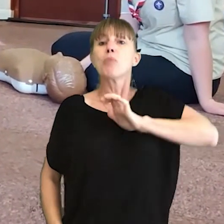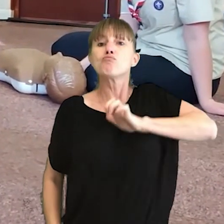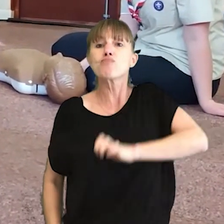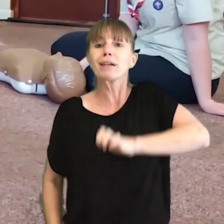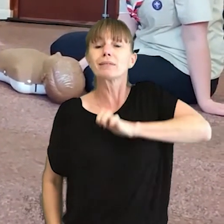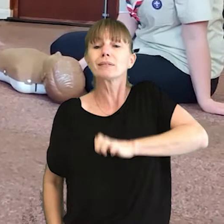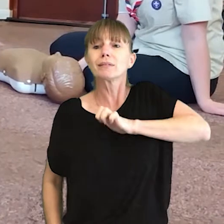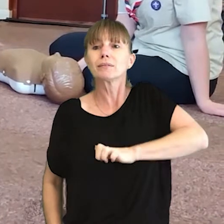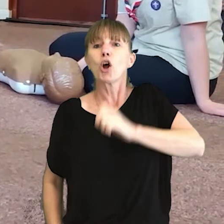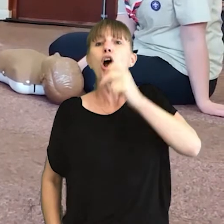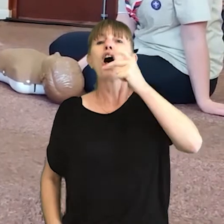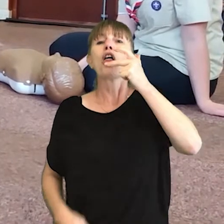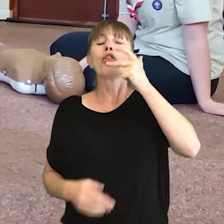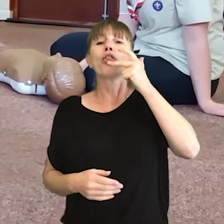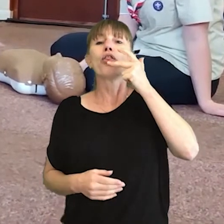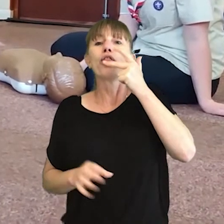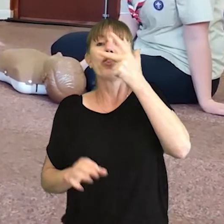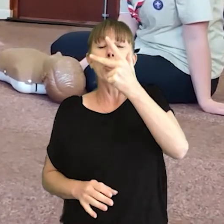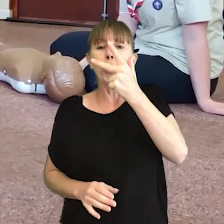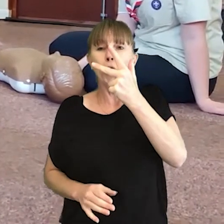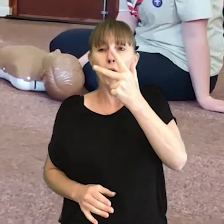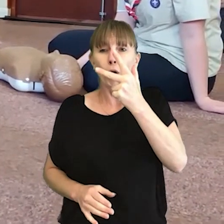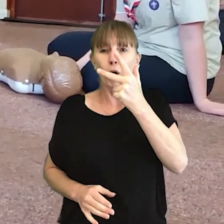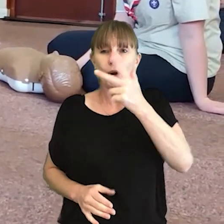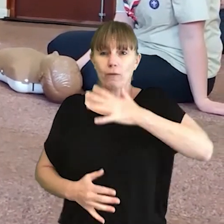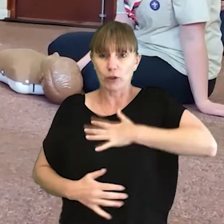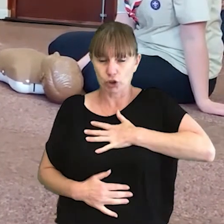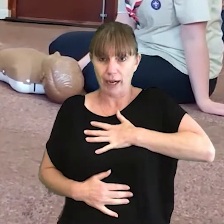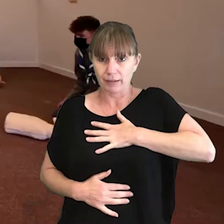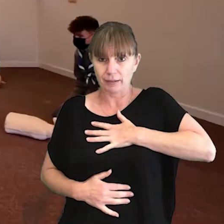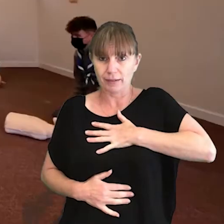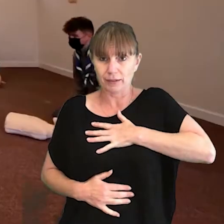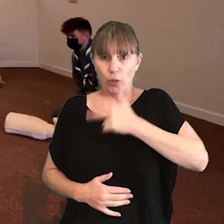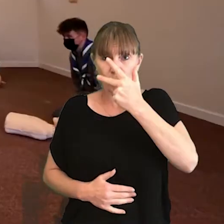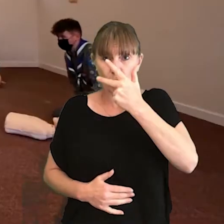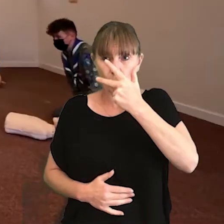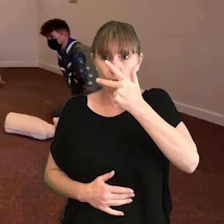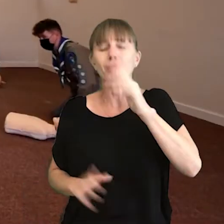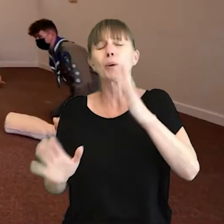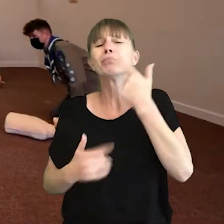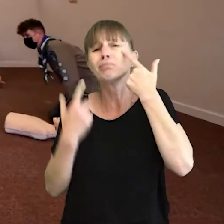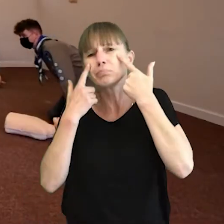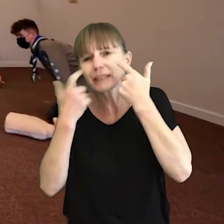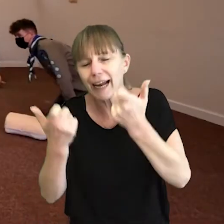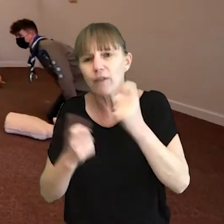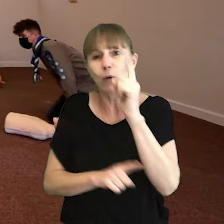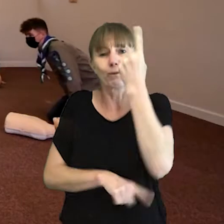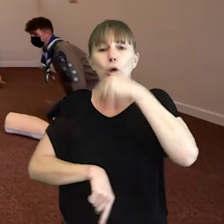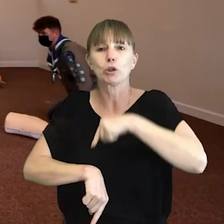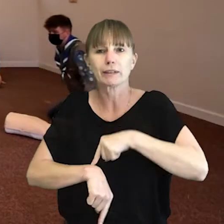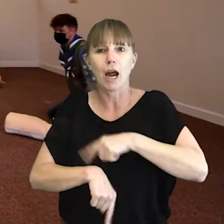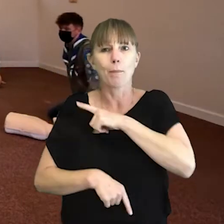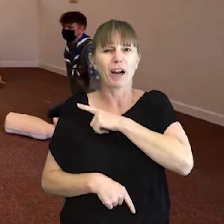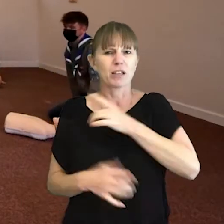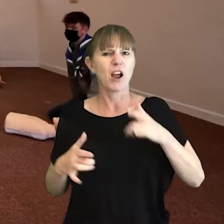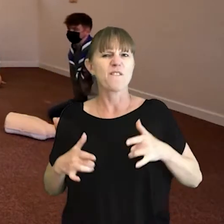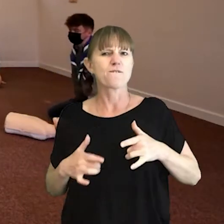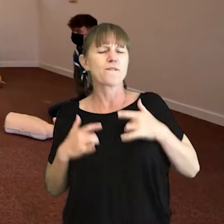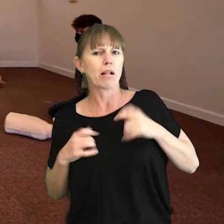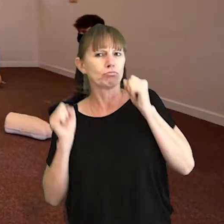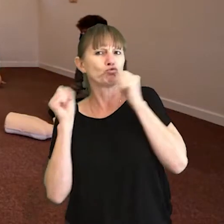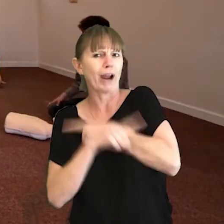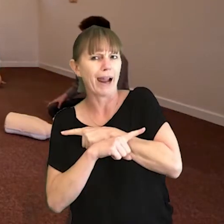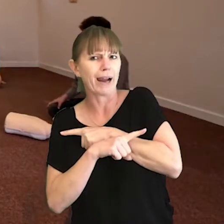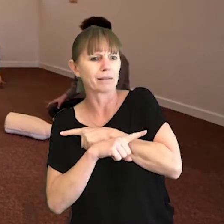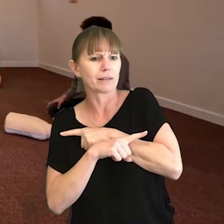down 1/3 of the chest cavity on a junior. So just be careful when you do it the first time, because it will feel a little bit